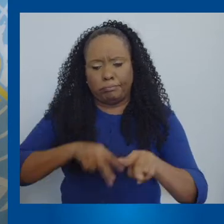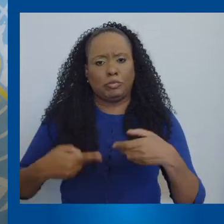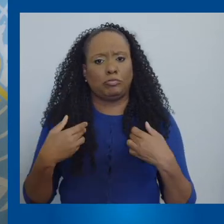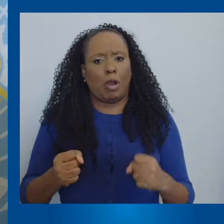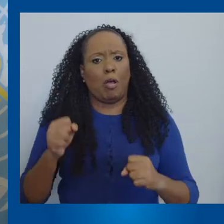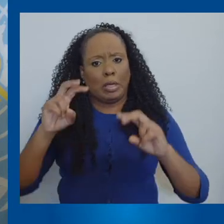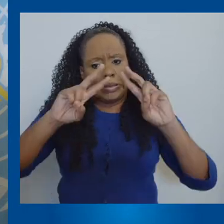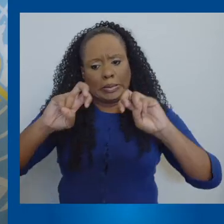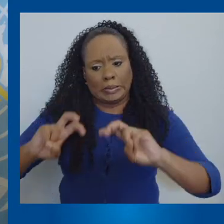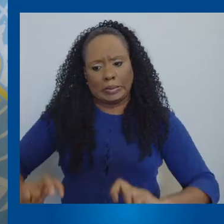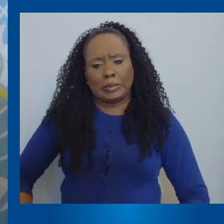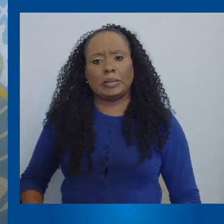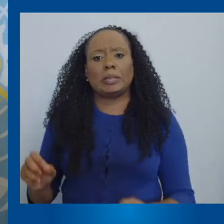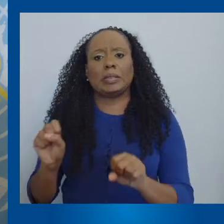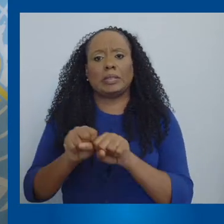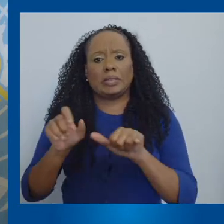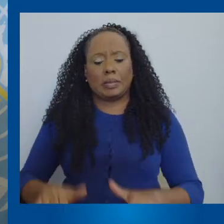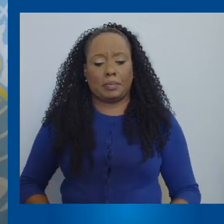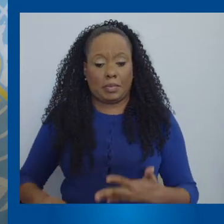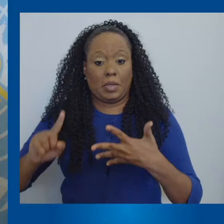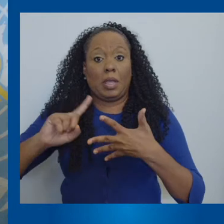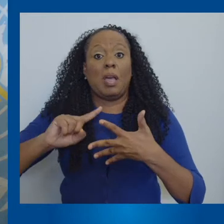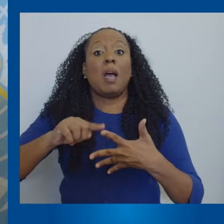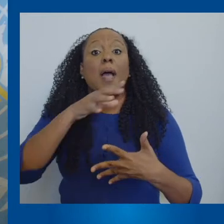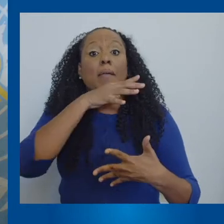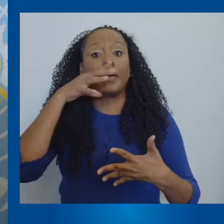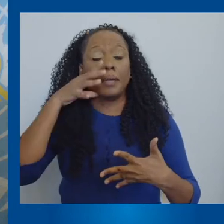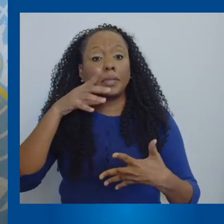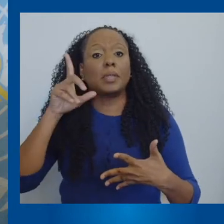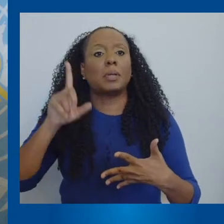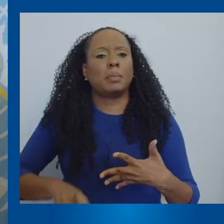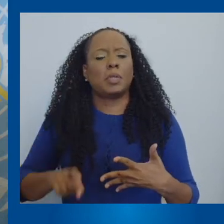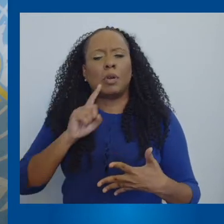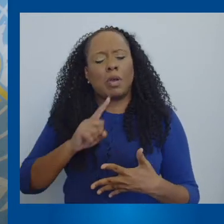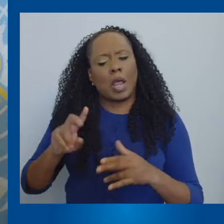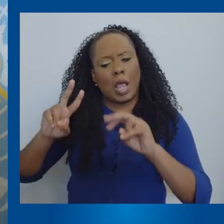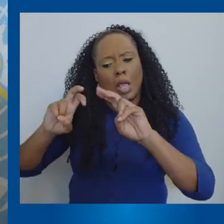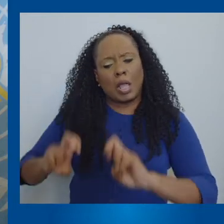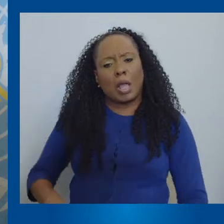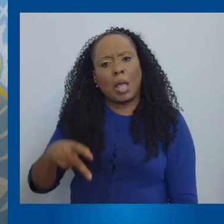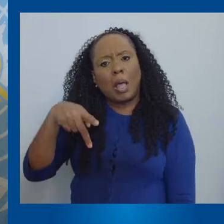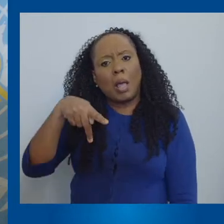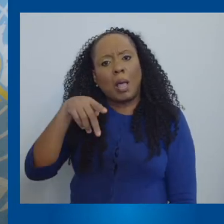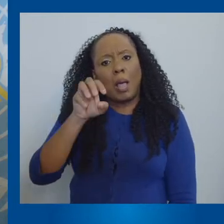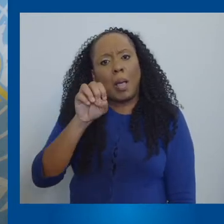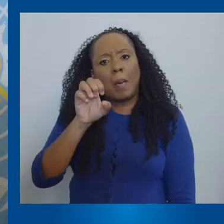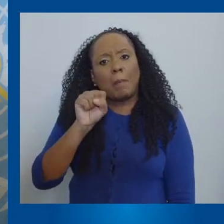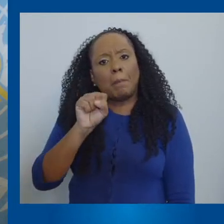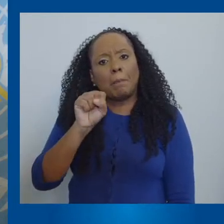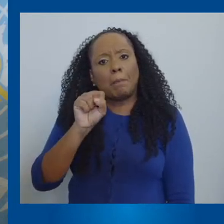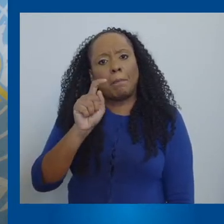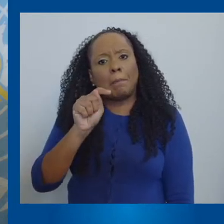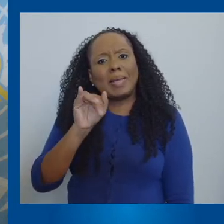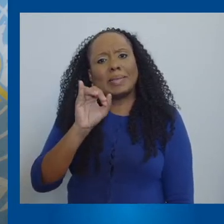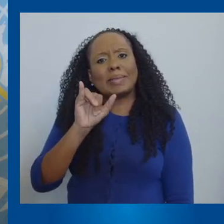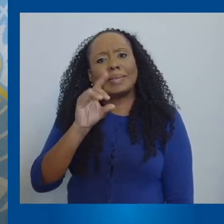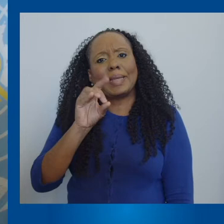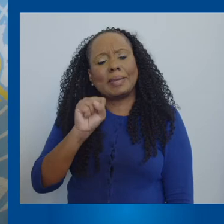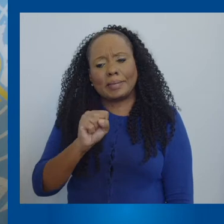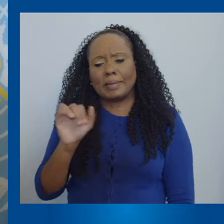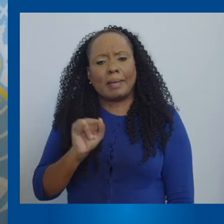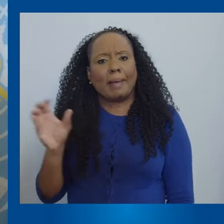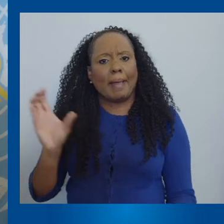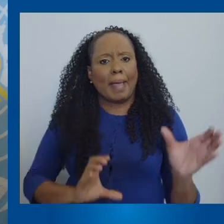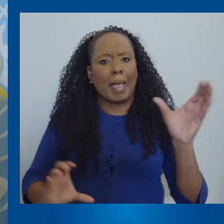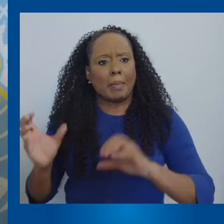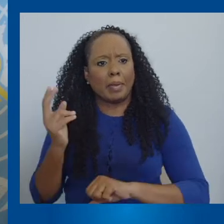system. The agriculture sector must look hard at pesticide use and avoid using antibiotics that corresponds